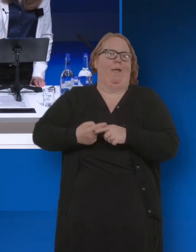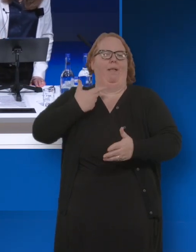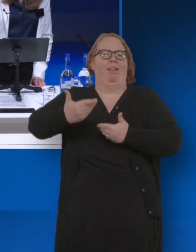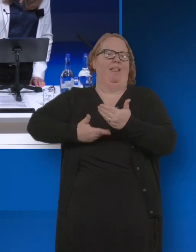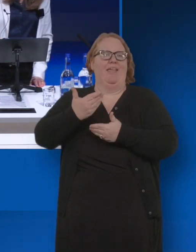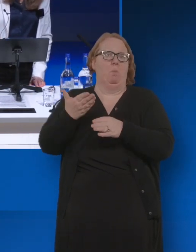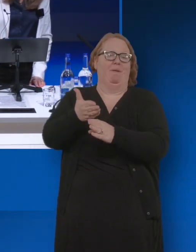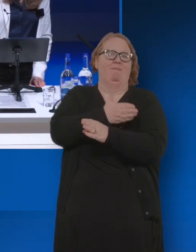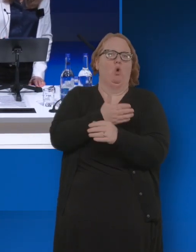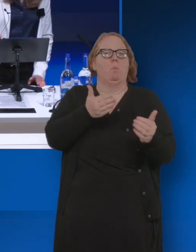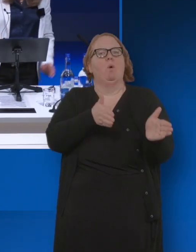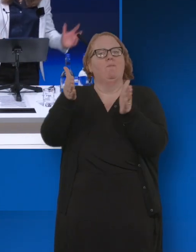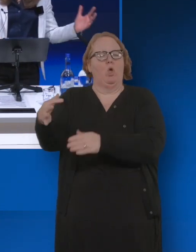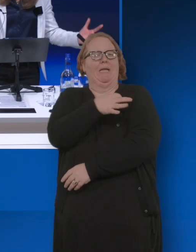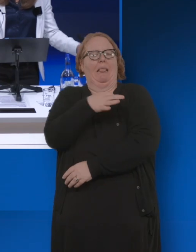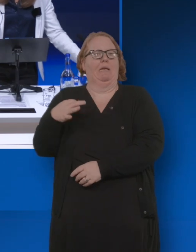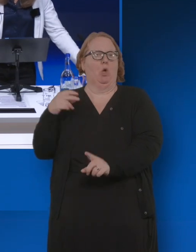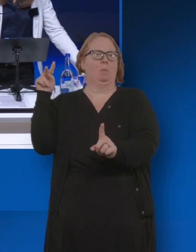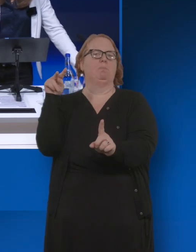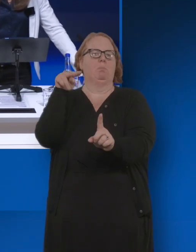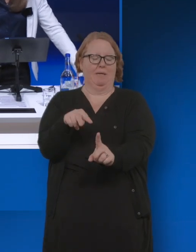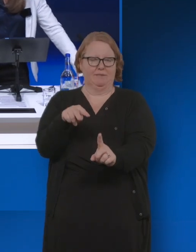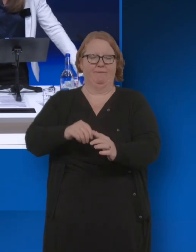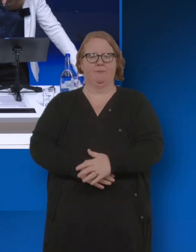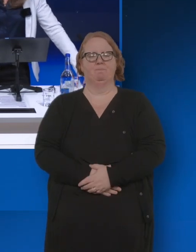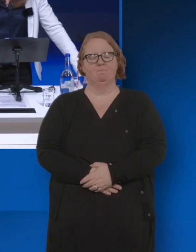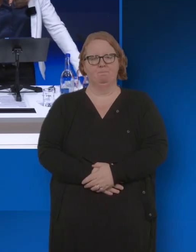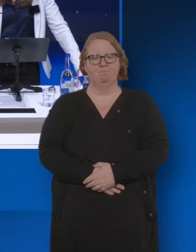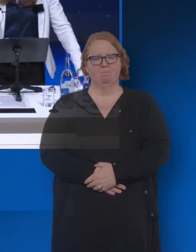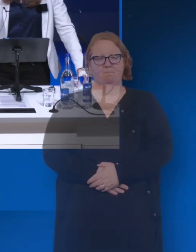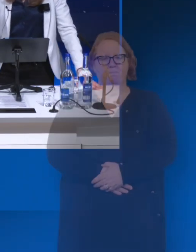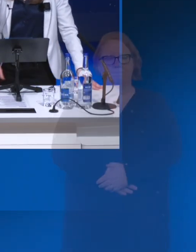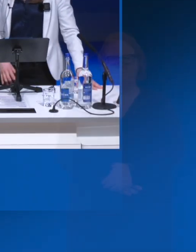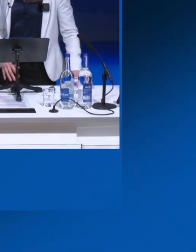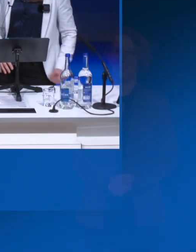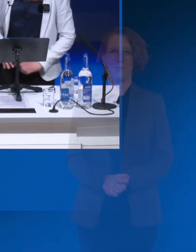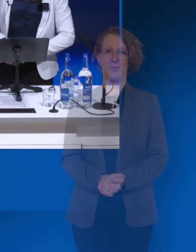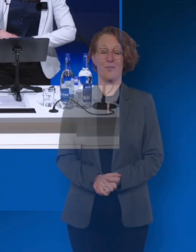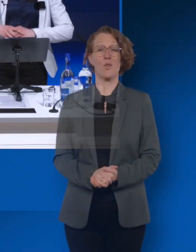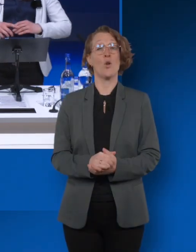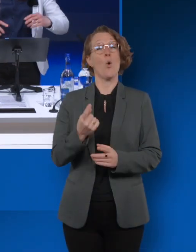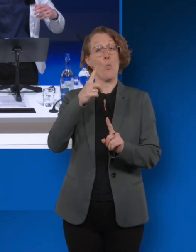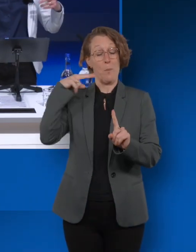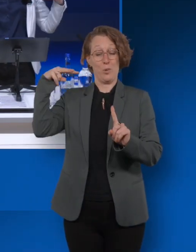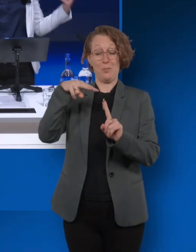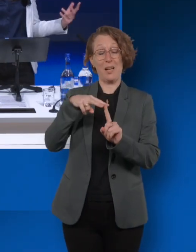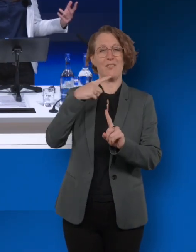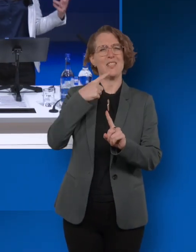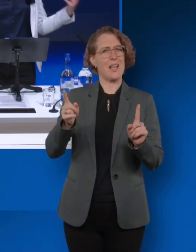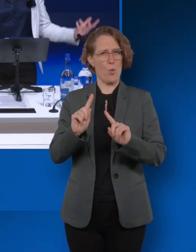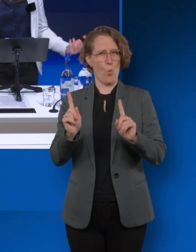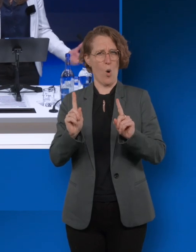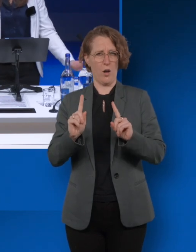through now before we move on to clinical perspectives. So one perspective is to say that the